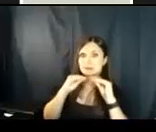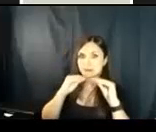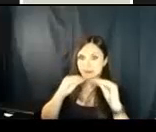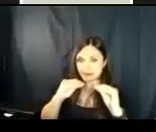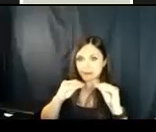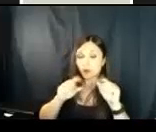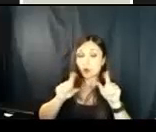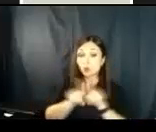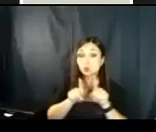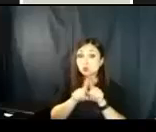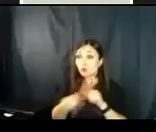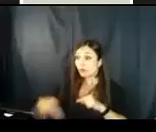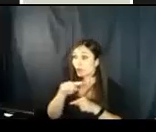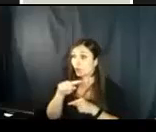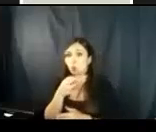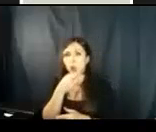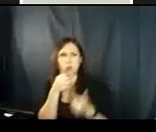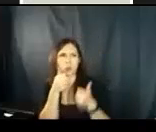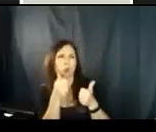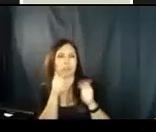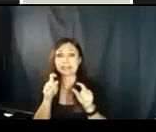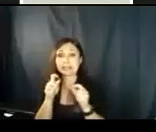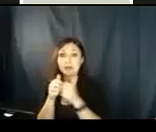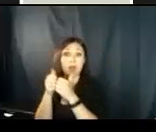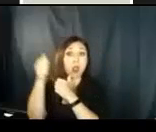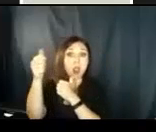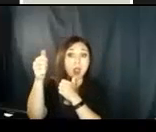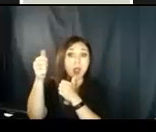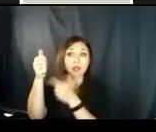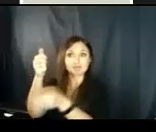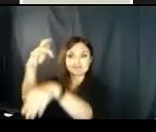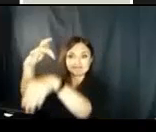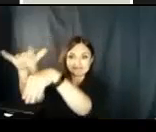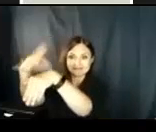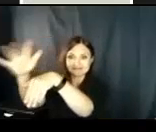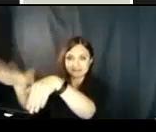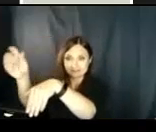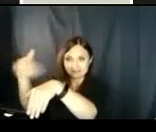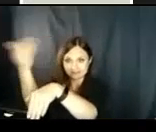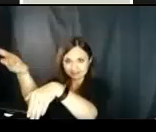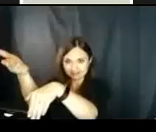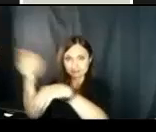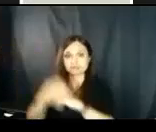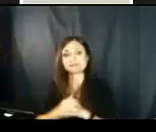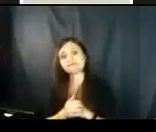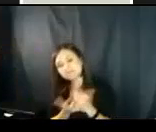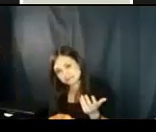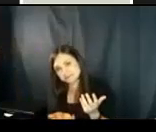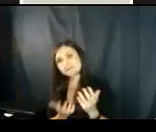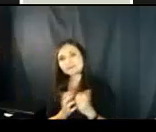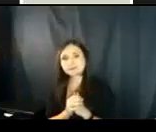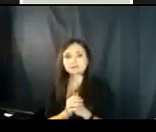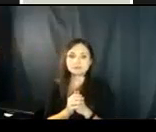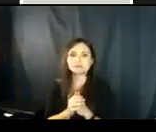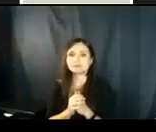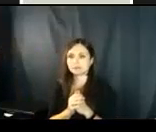are getting it and need a little bit of enrichment and want a little bit more to provide that. So